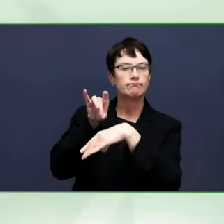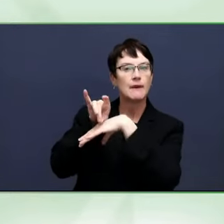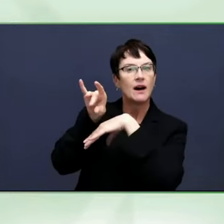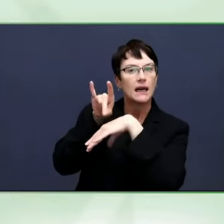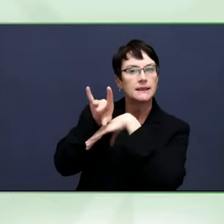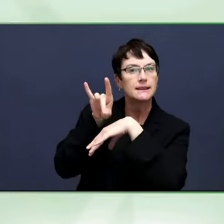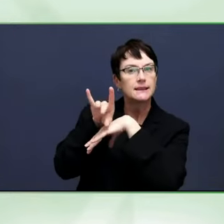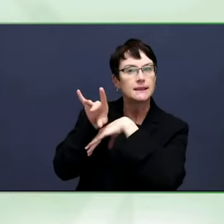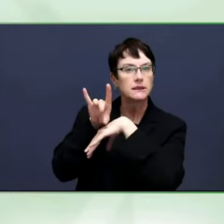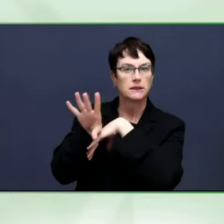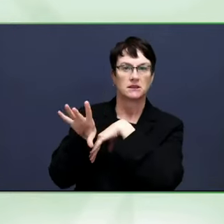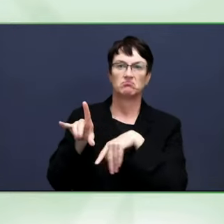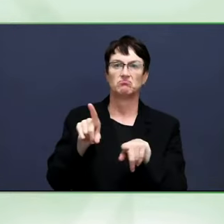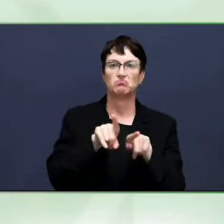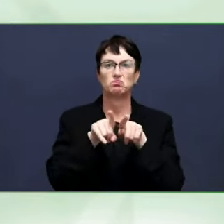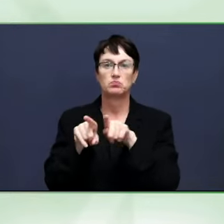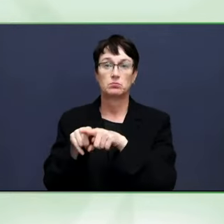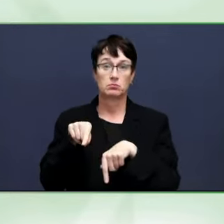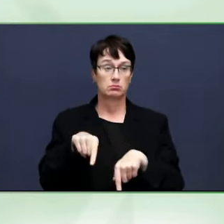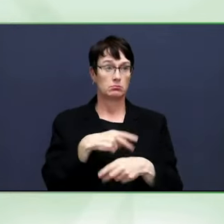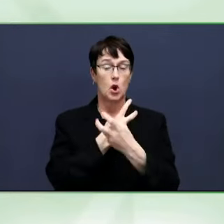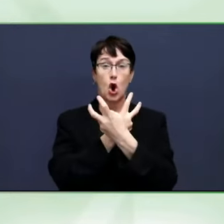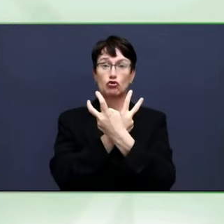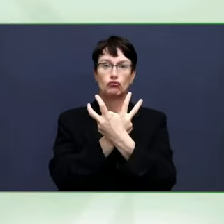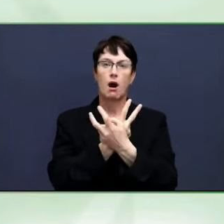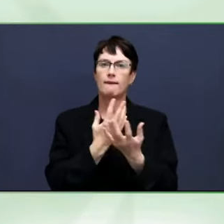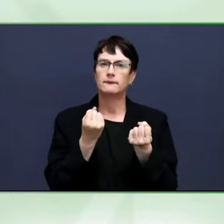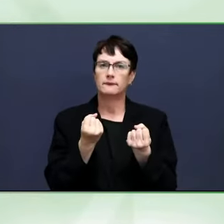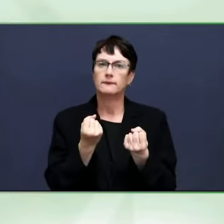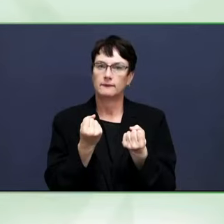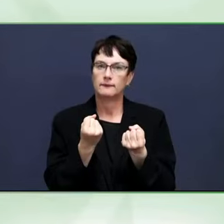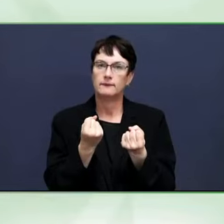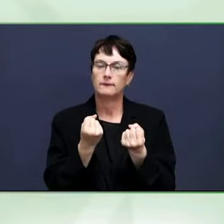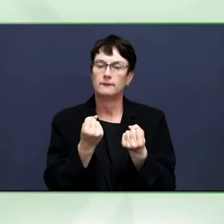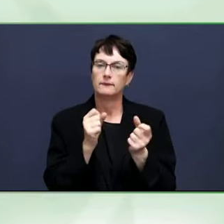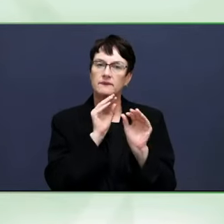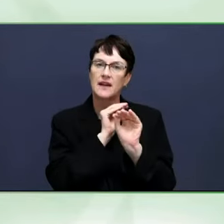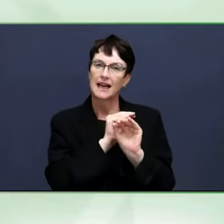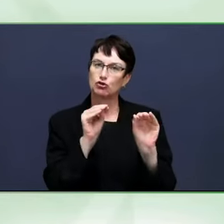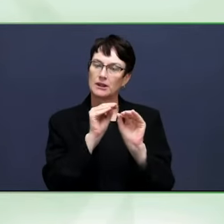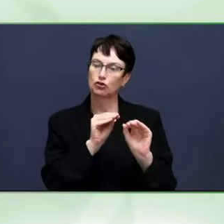and Research. We have set up a consulting board on